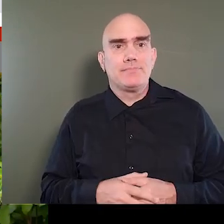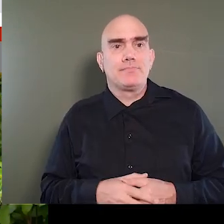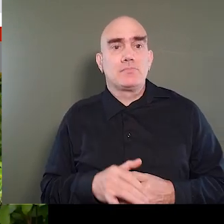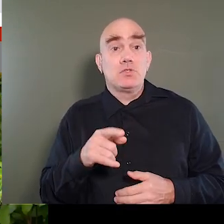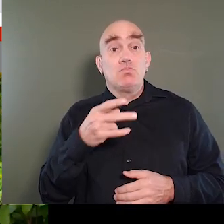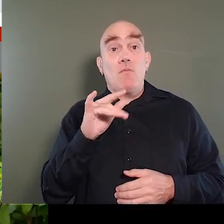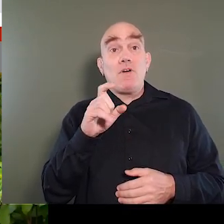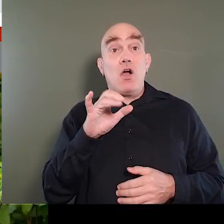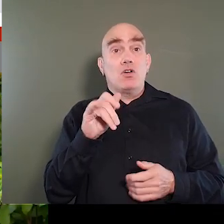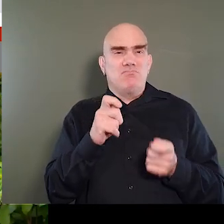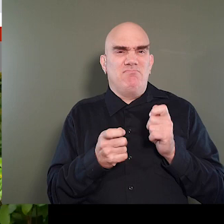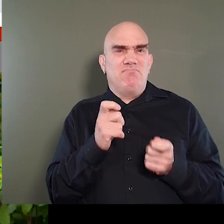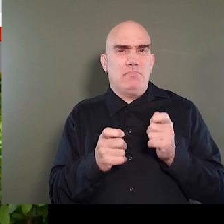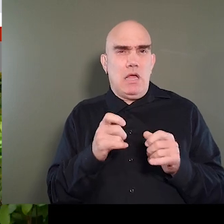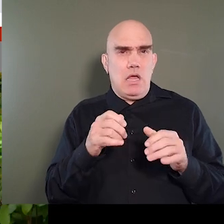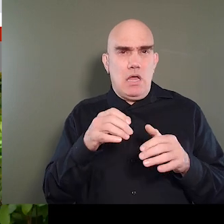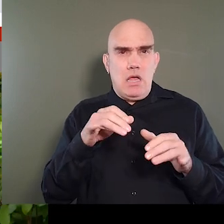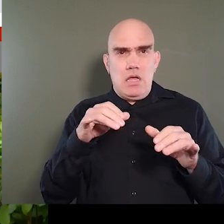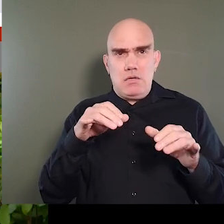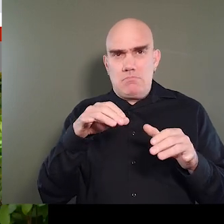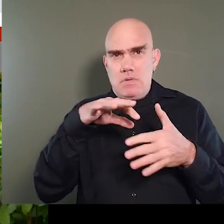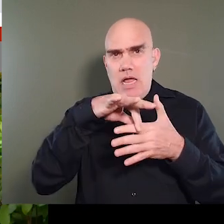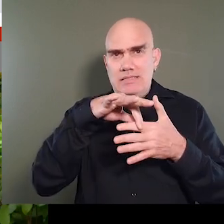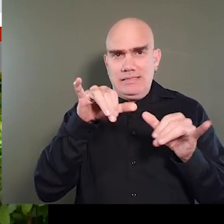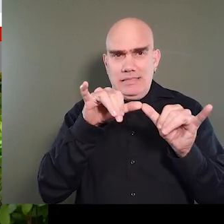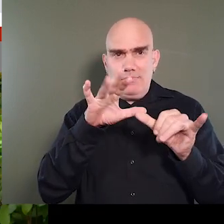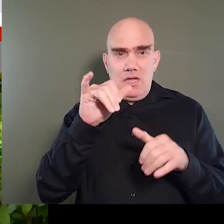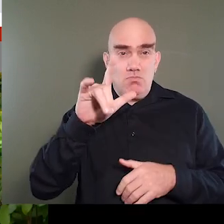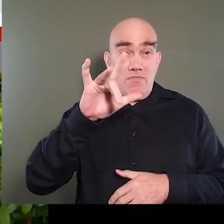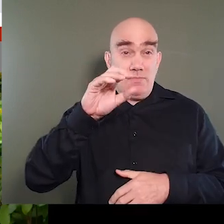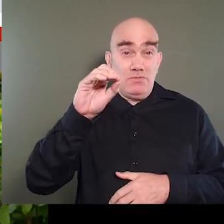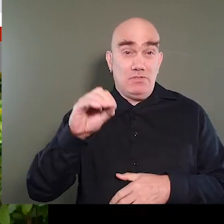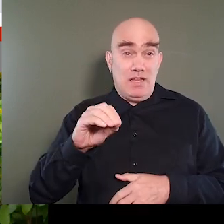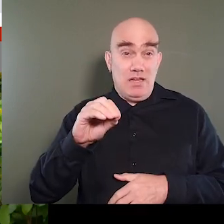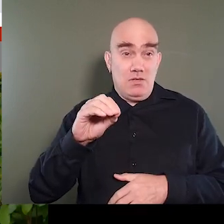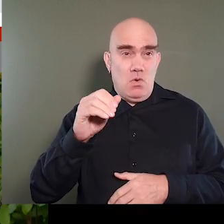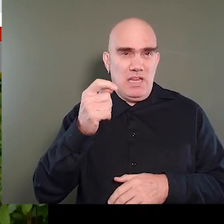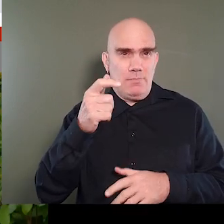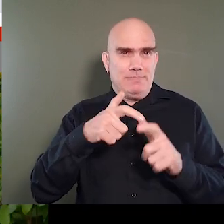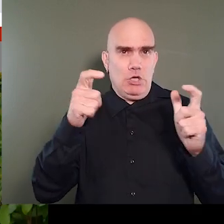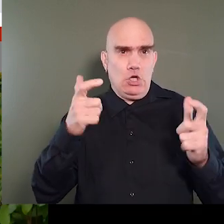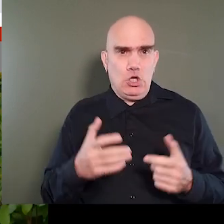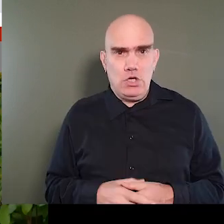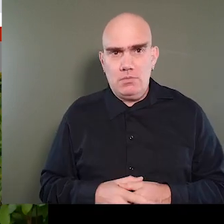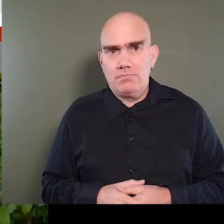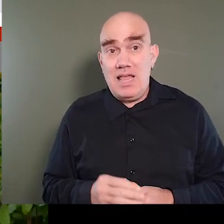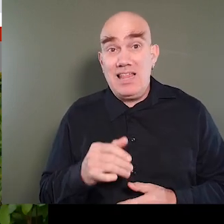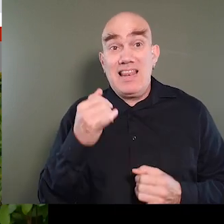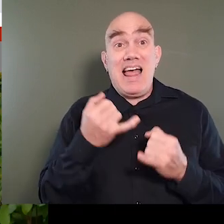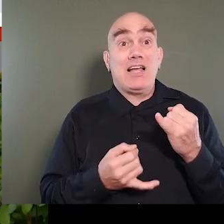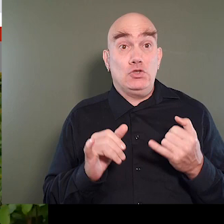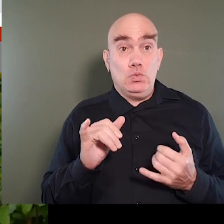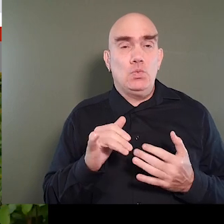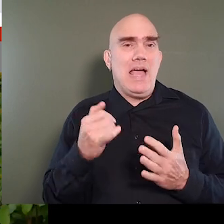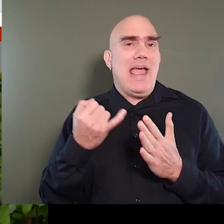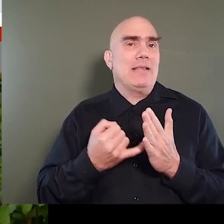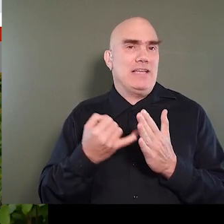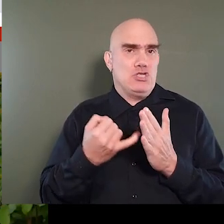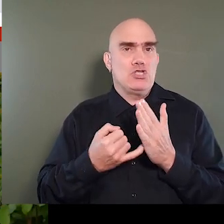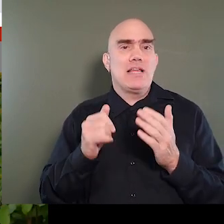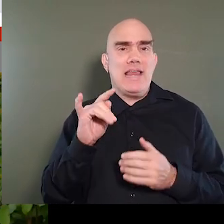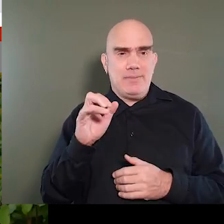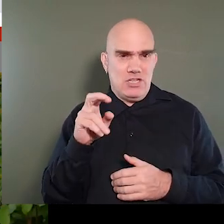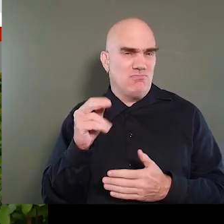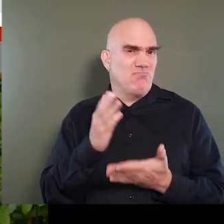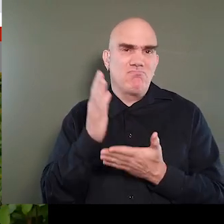profile also adjusts content scaling by 25%, so it's a little bit bigger. And lastly, animations are stopped by this profile to